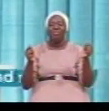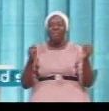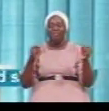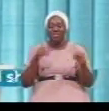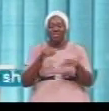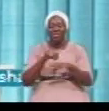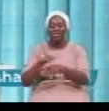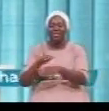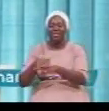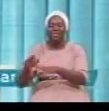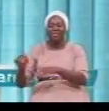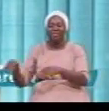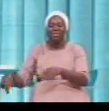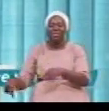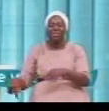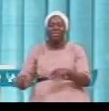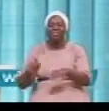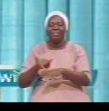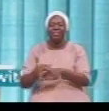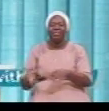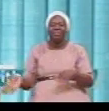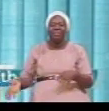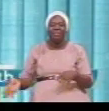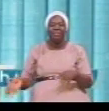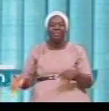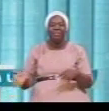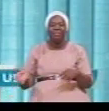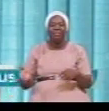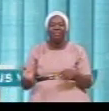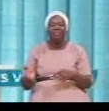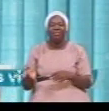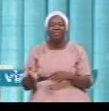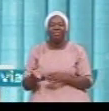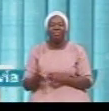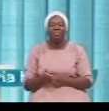Direct them to the left-hand side of the stage.